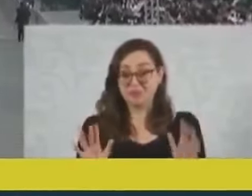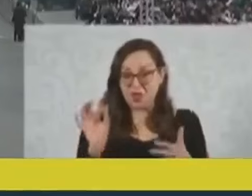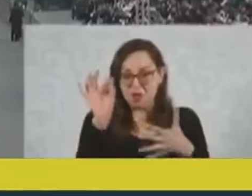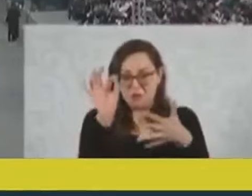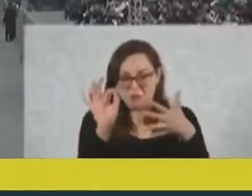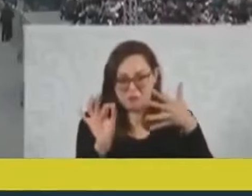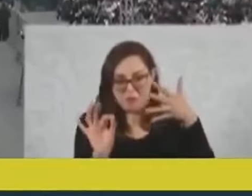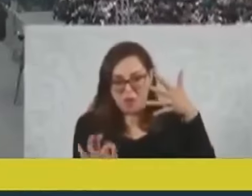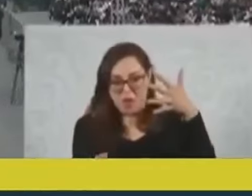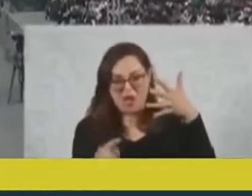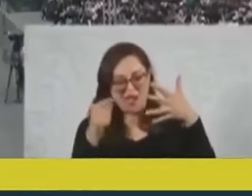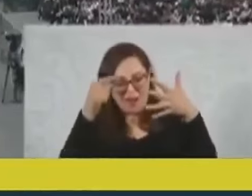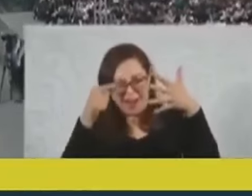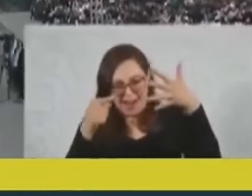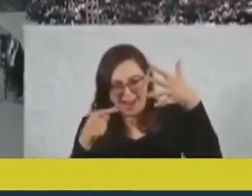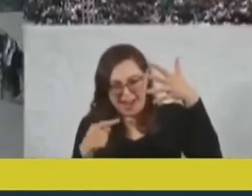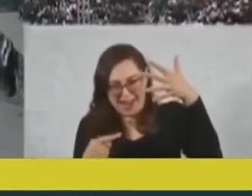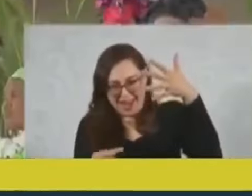We are at the 80,